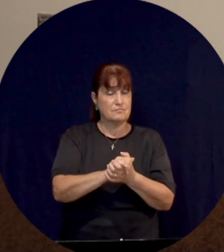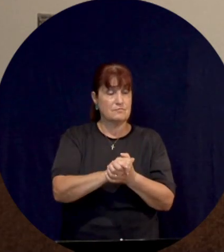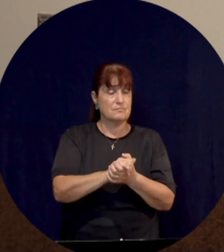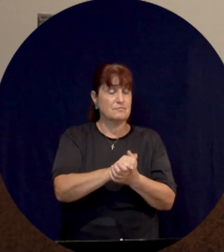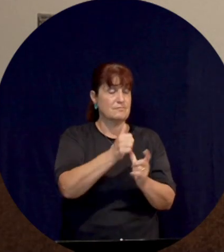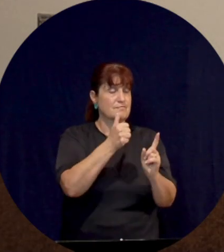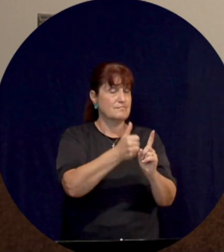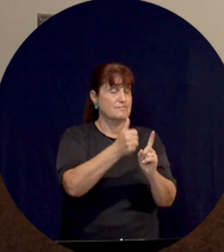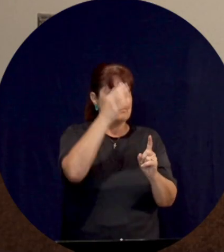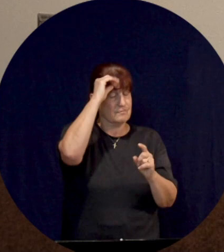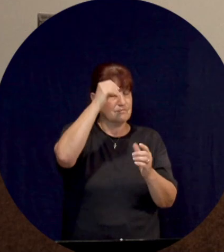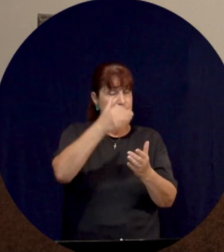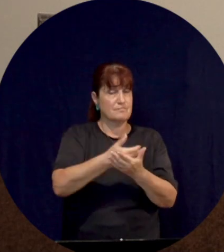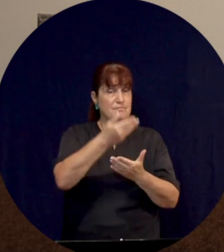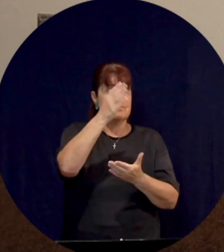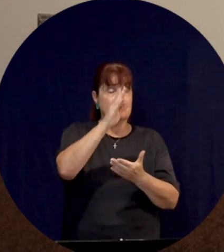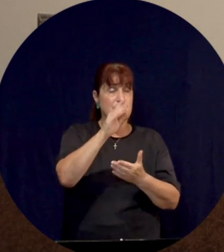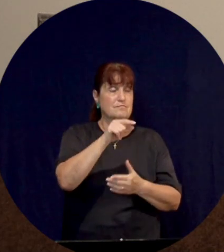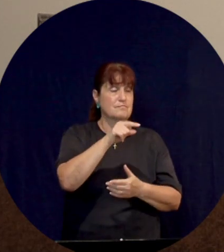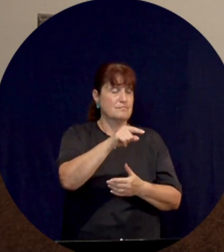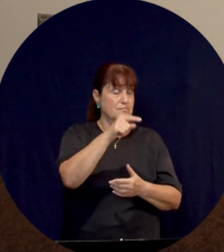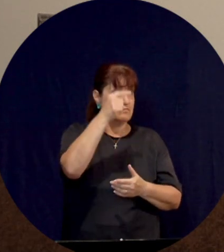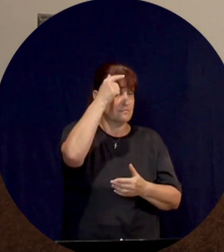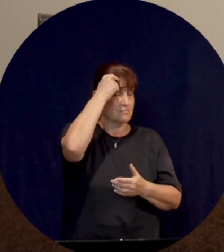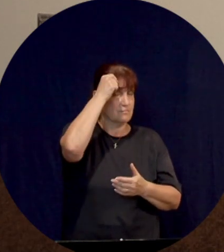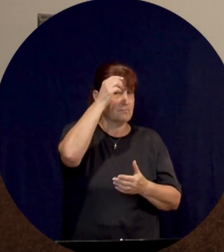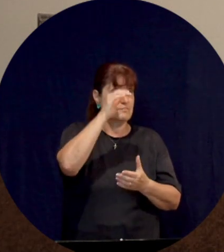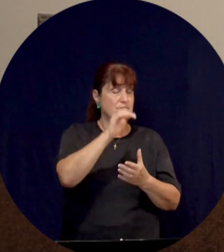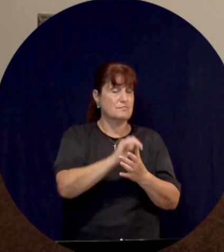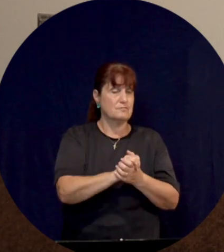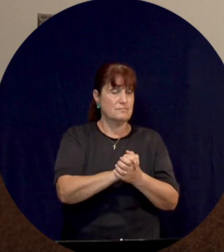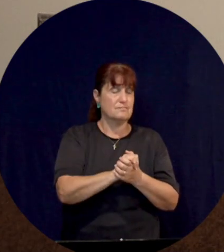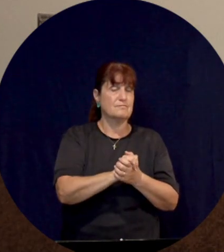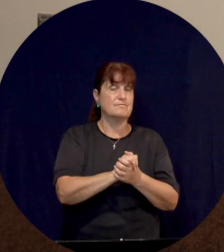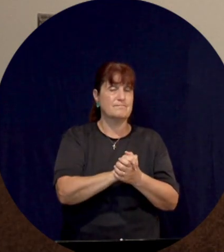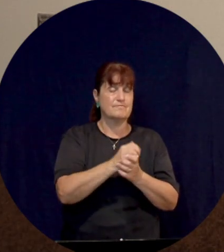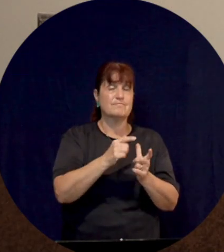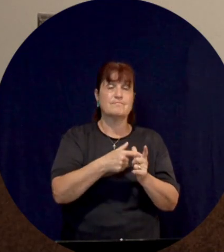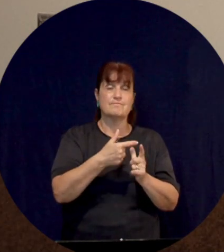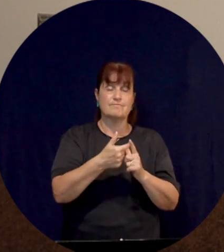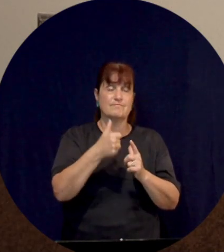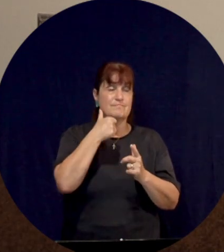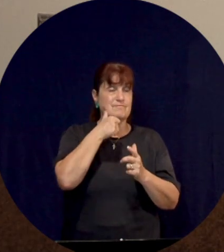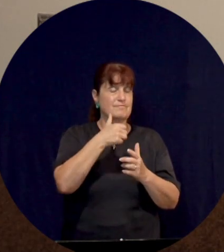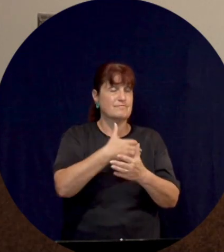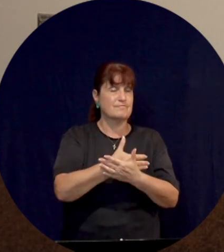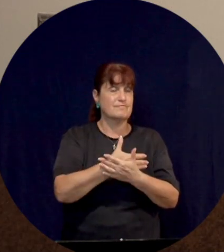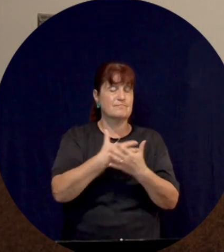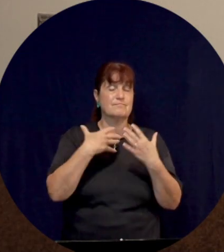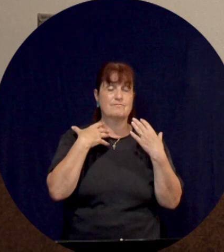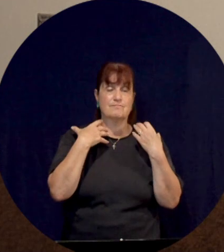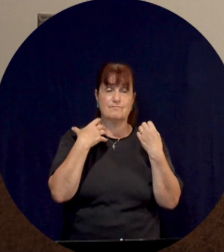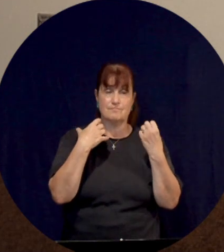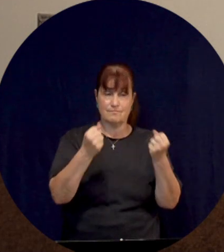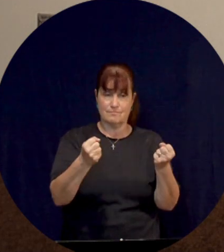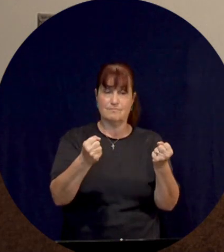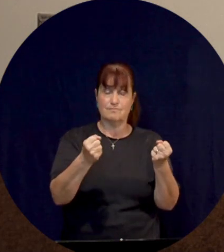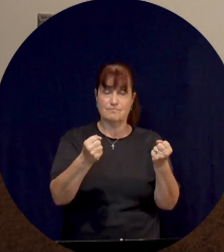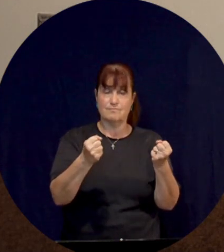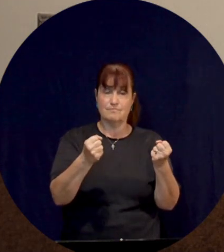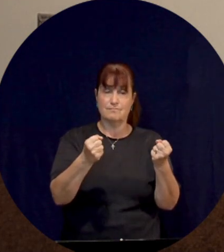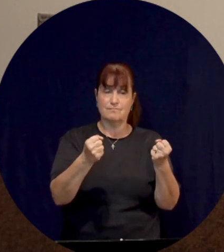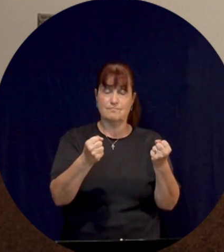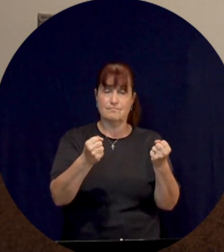of God. And because of her faith, her daughter was healed from that hour.